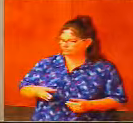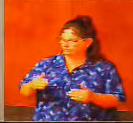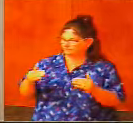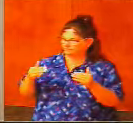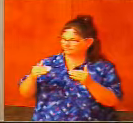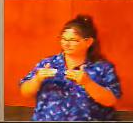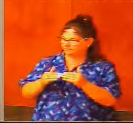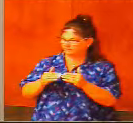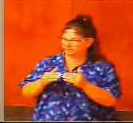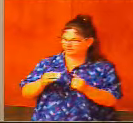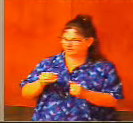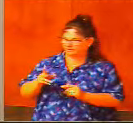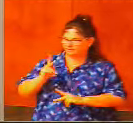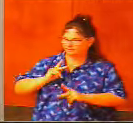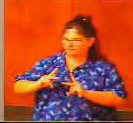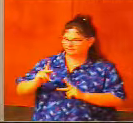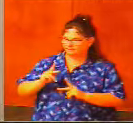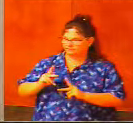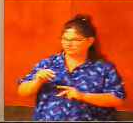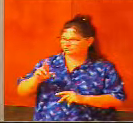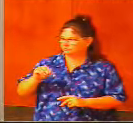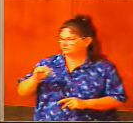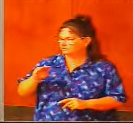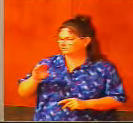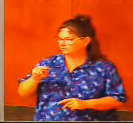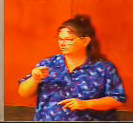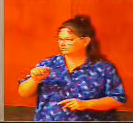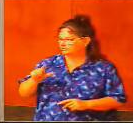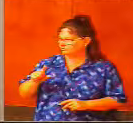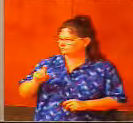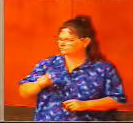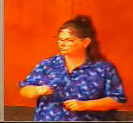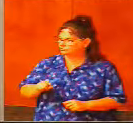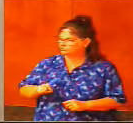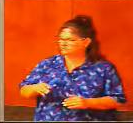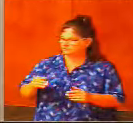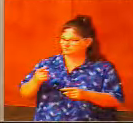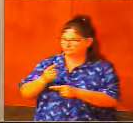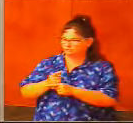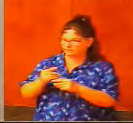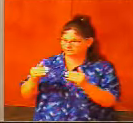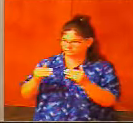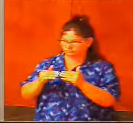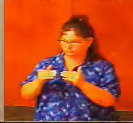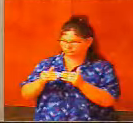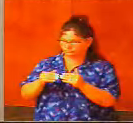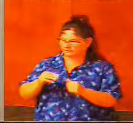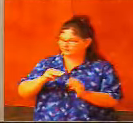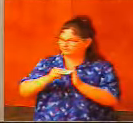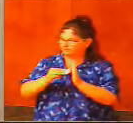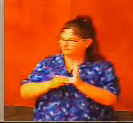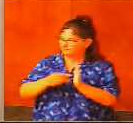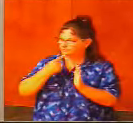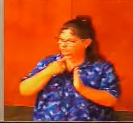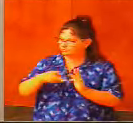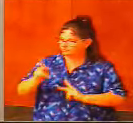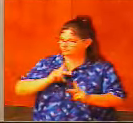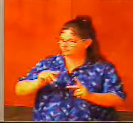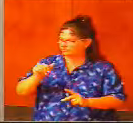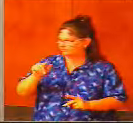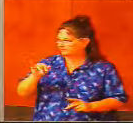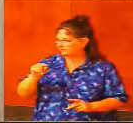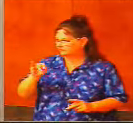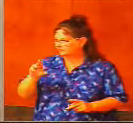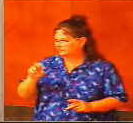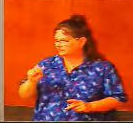And human tribunals should be just. Moses told his people in Leviticus chapter